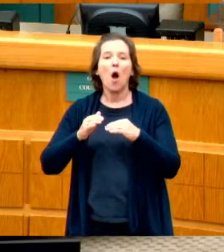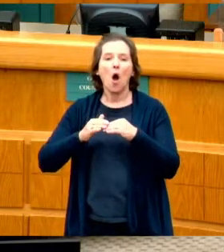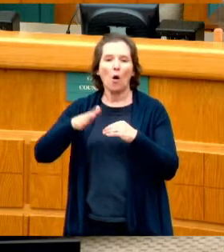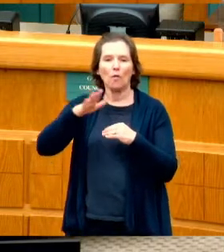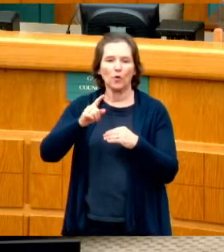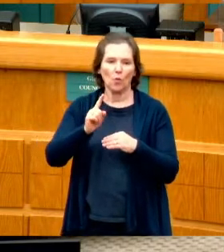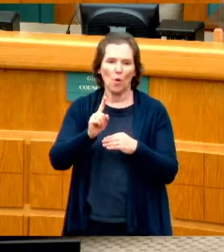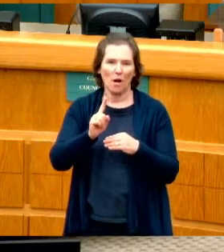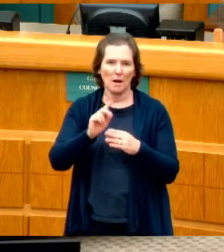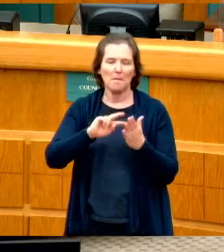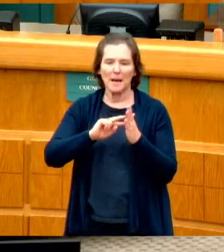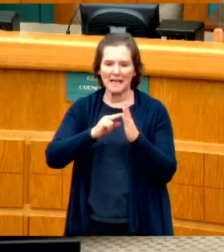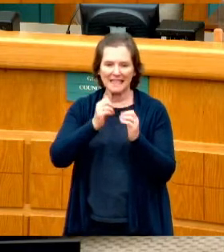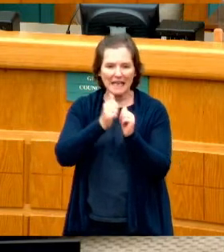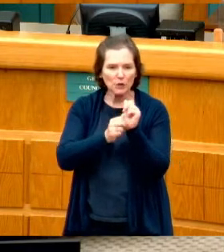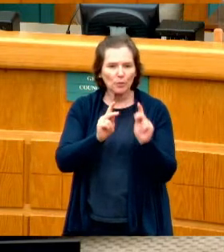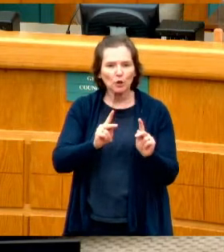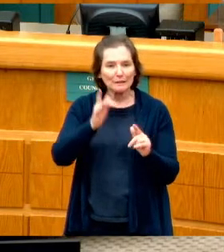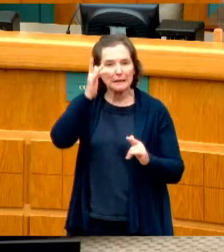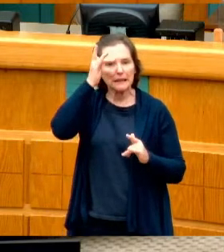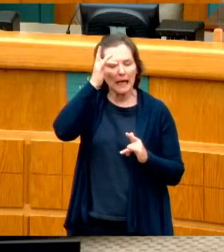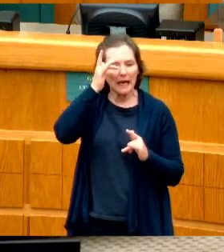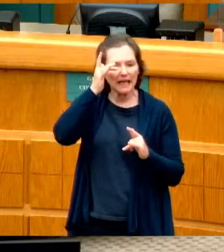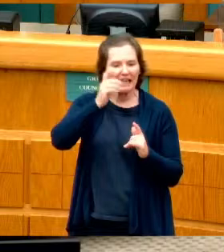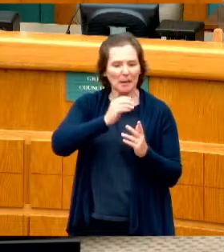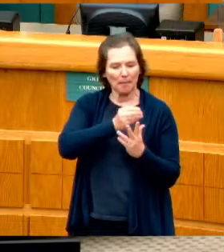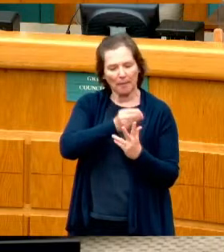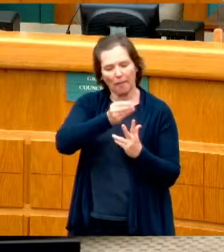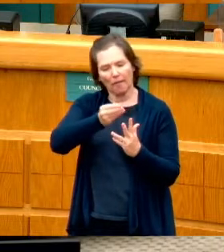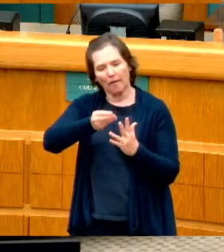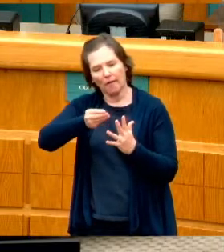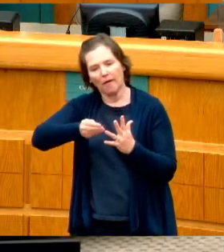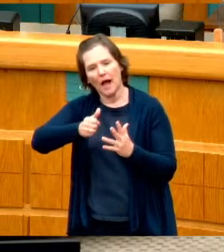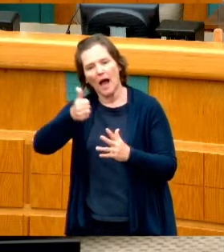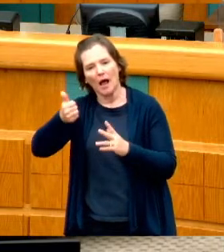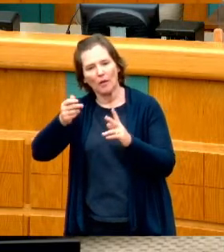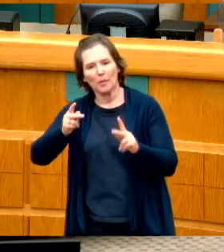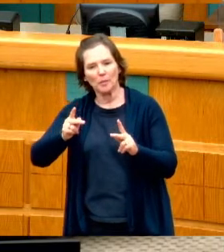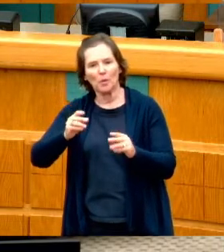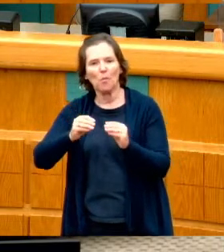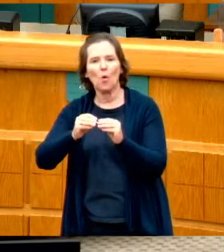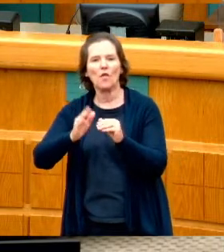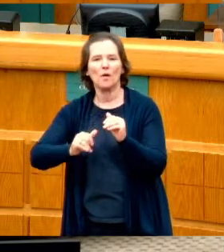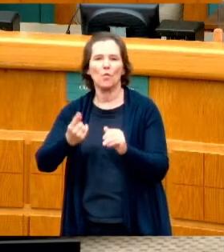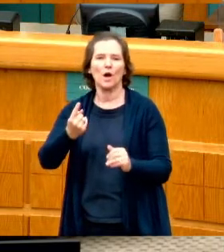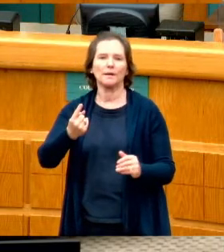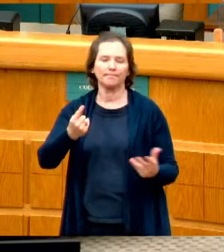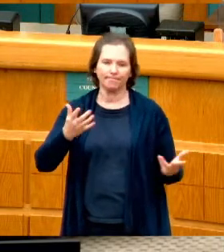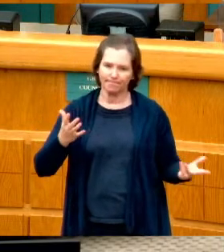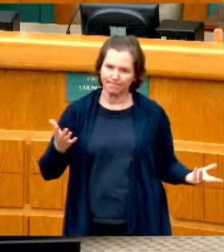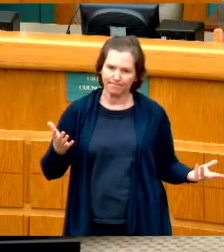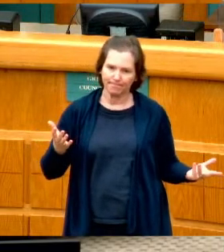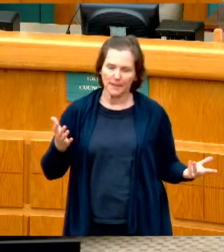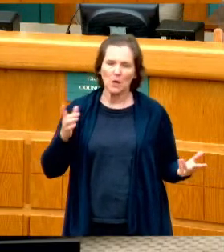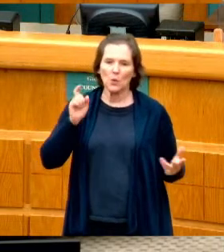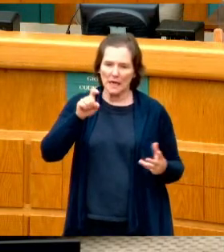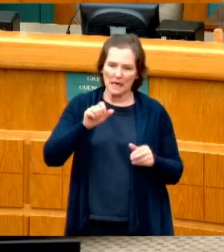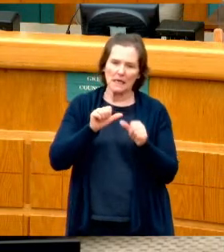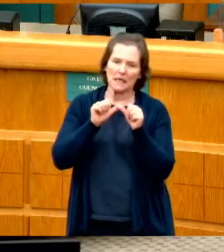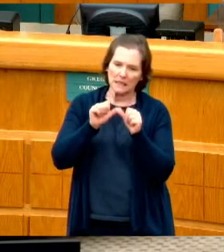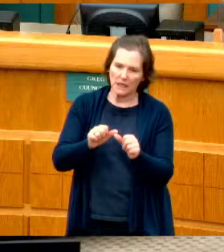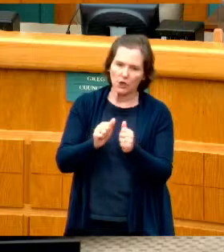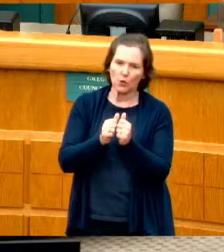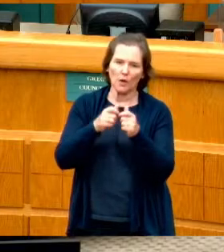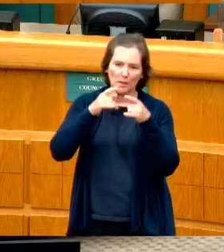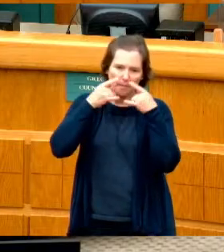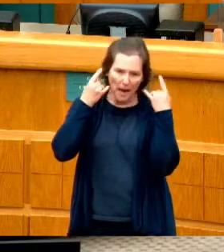to be effective at mitigating COVID-19. Next slide, please. So this is the pie